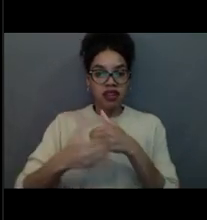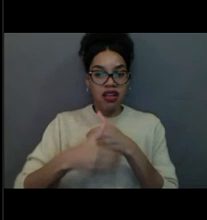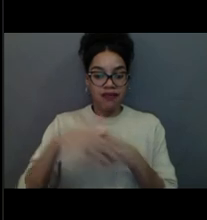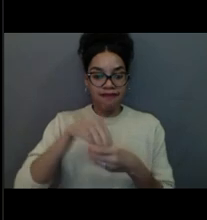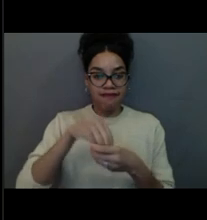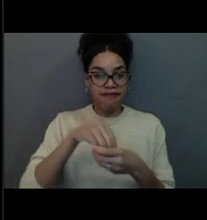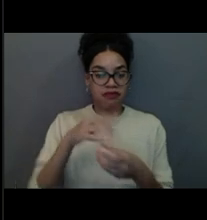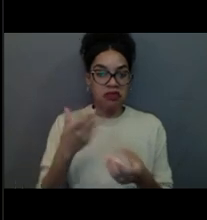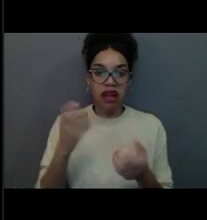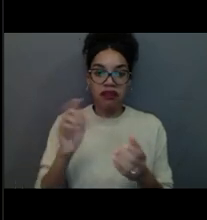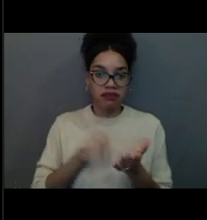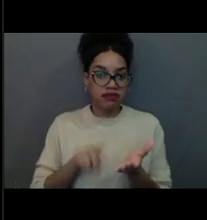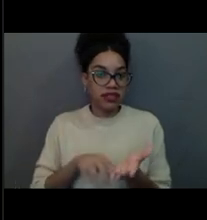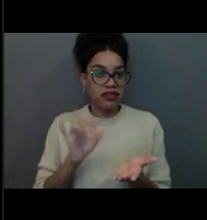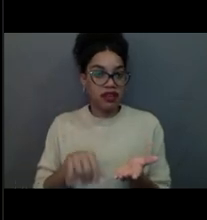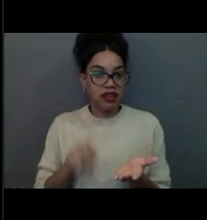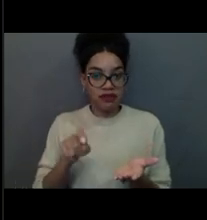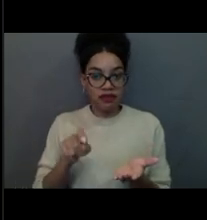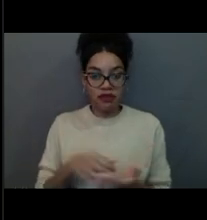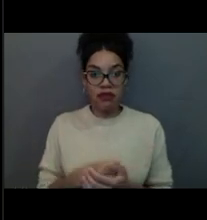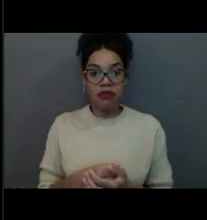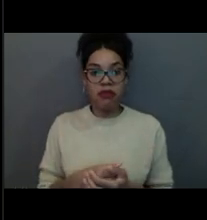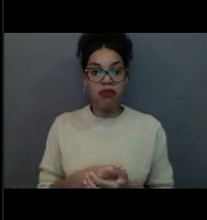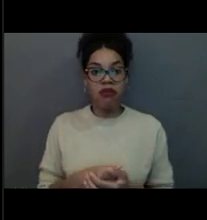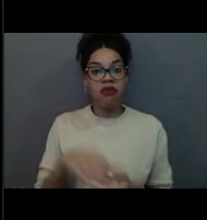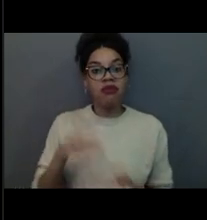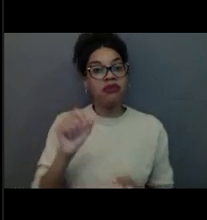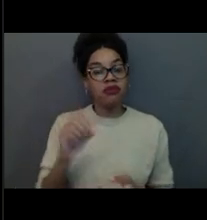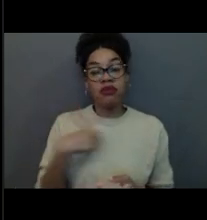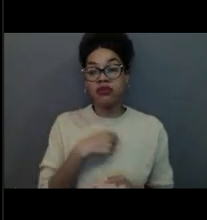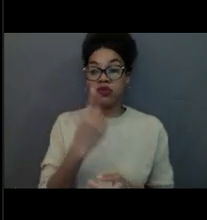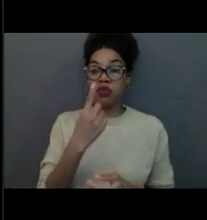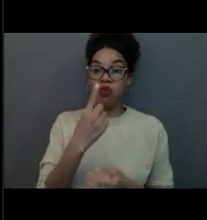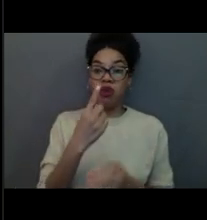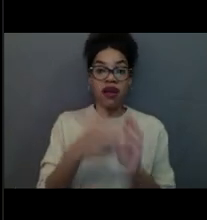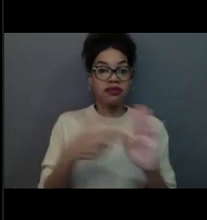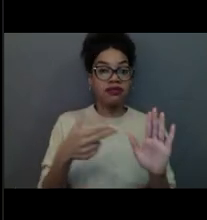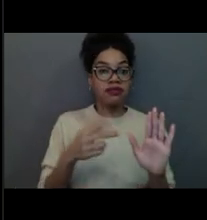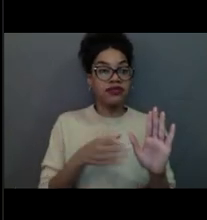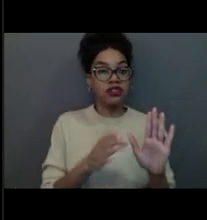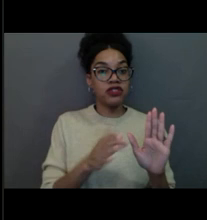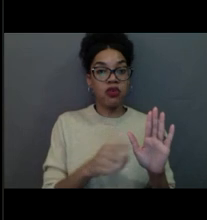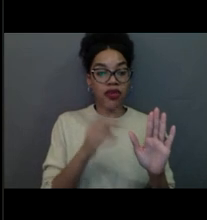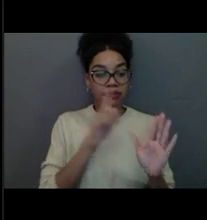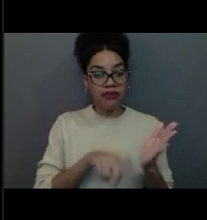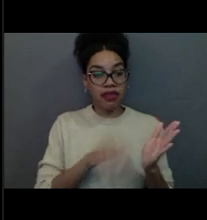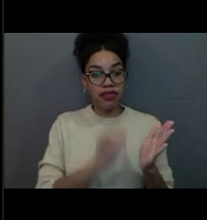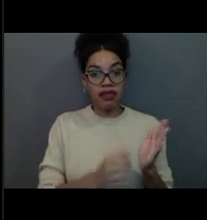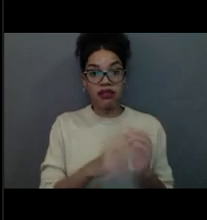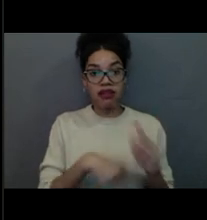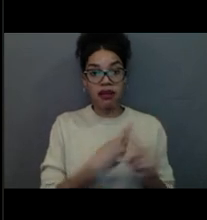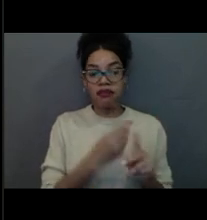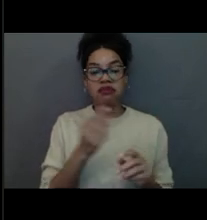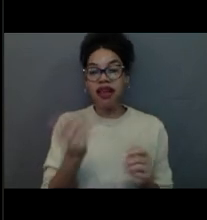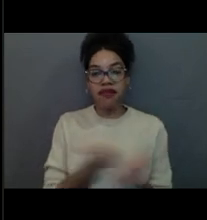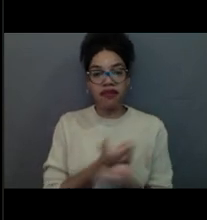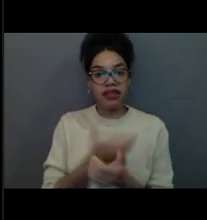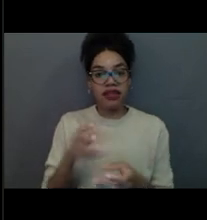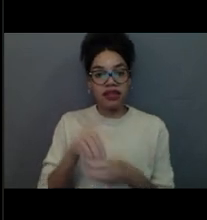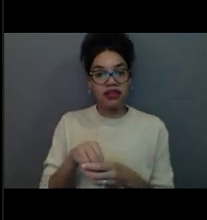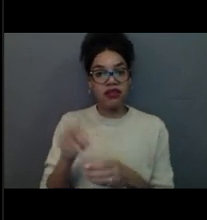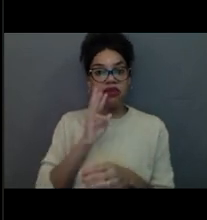specific product category that we are trained to inspect. It's any and everything that comes from the ocean. Gotcha.